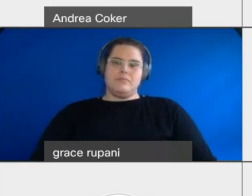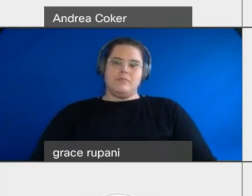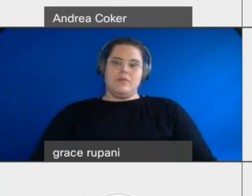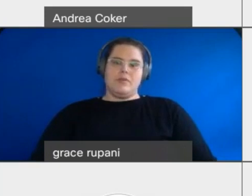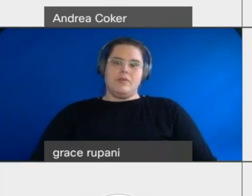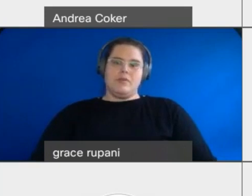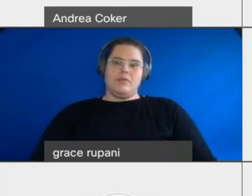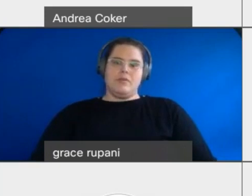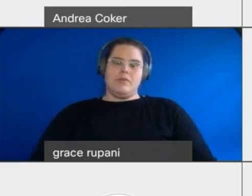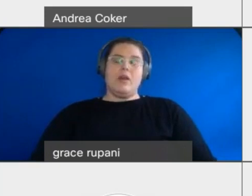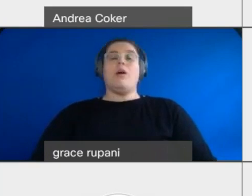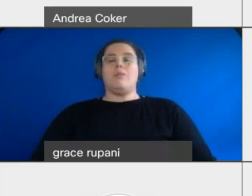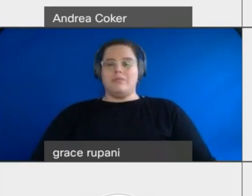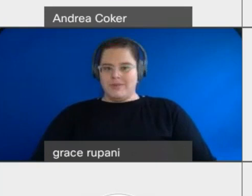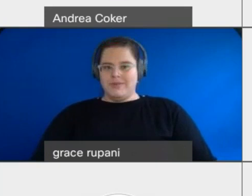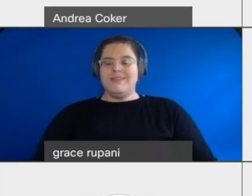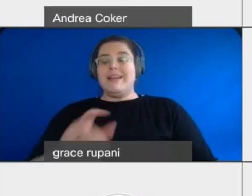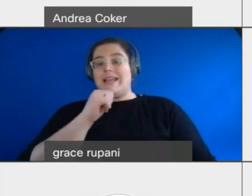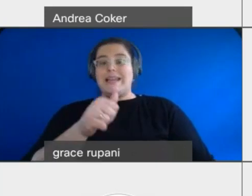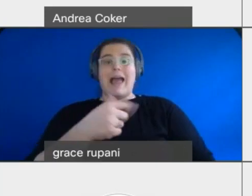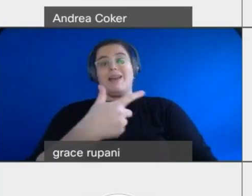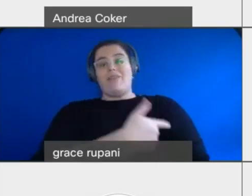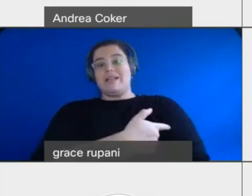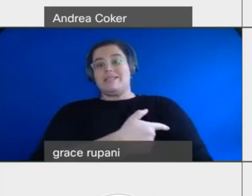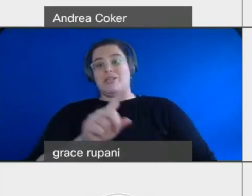Oh, a non-vaccine question. Nice. Maybe.